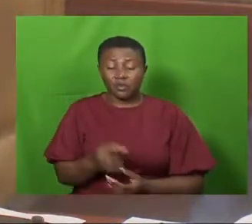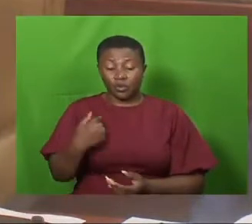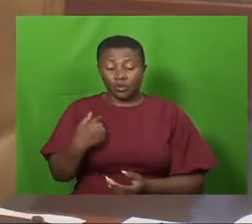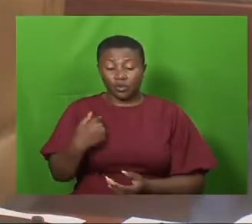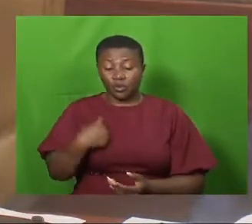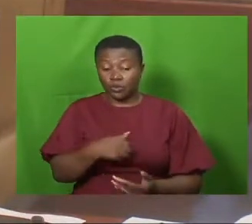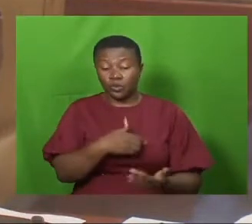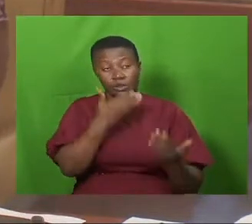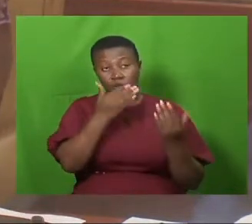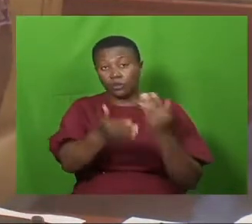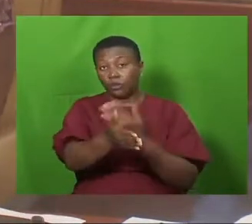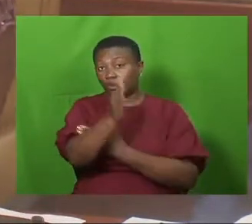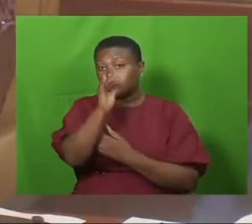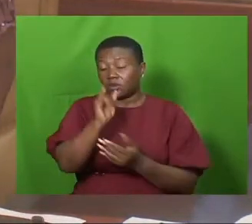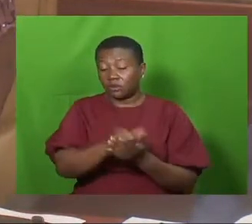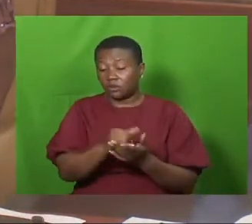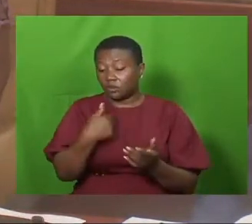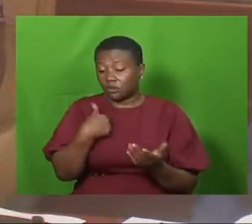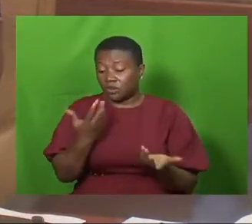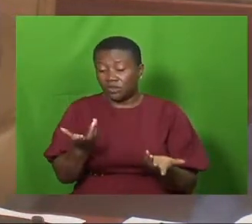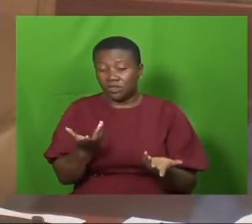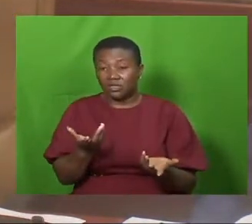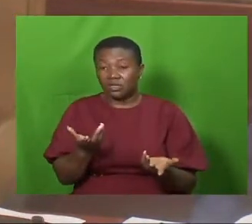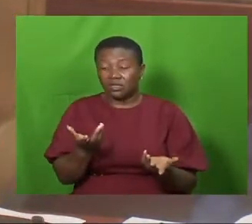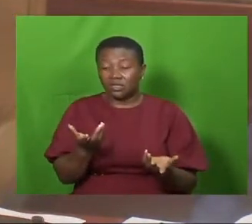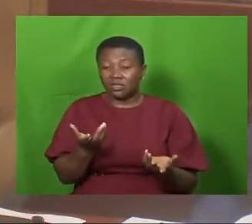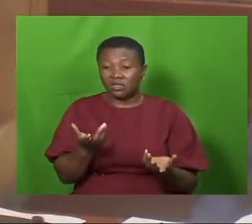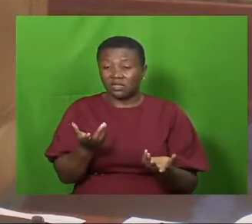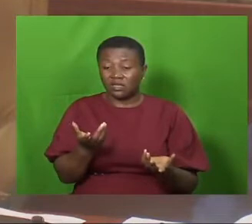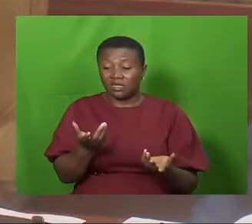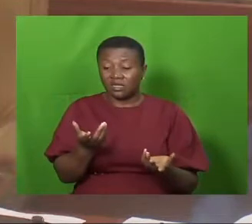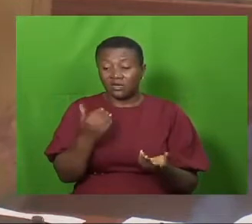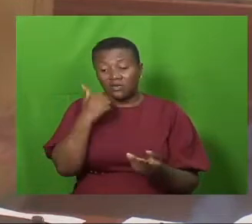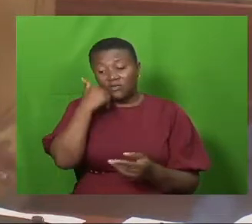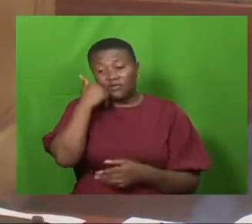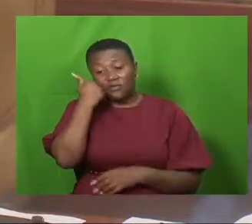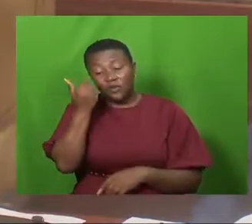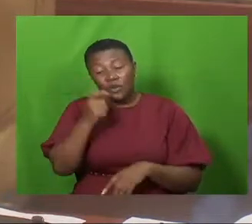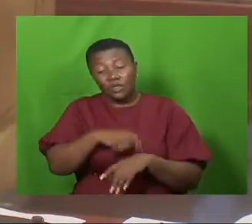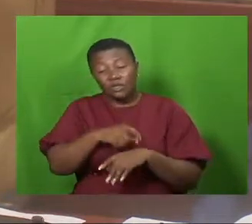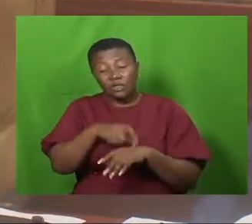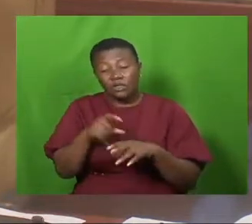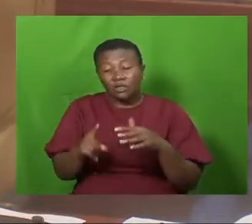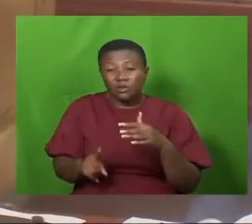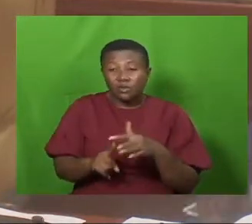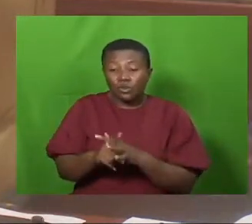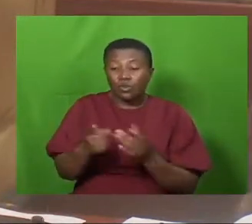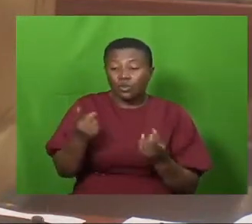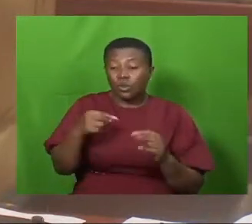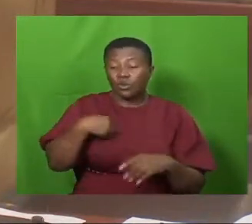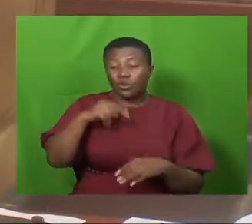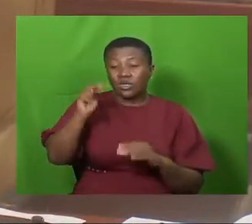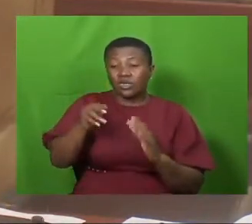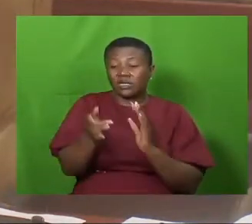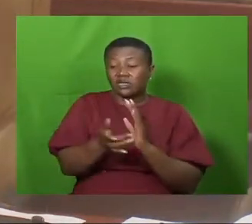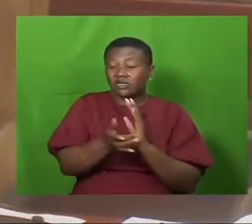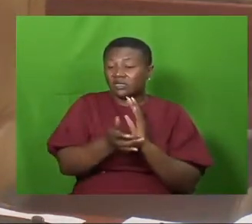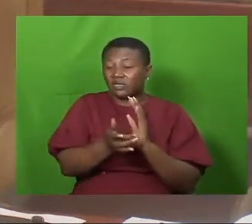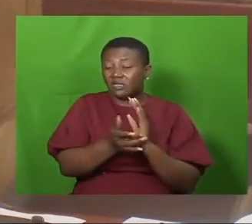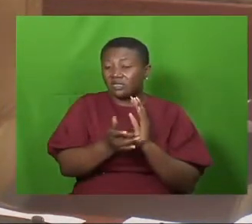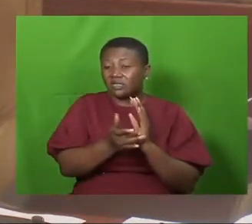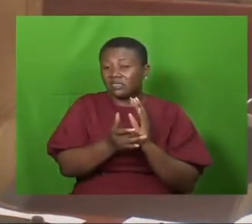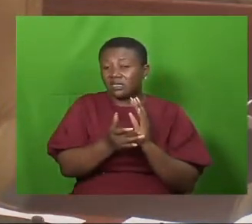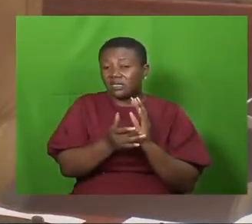we appreciated the fact that a time would come that we would need that digital infrastructure to help us to